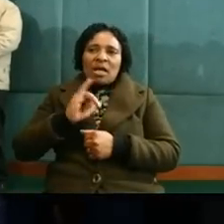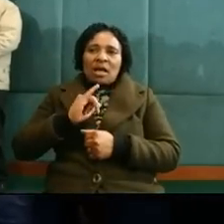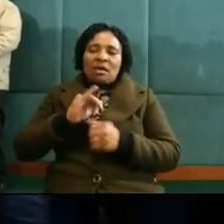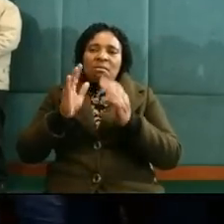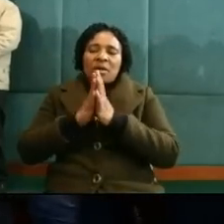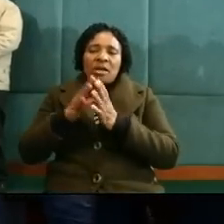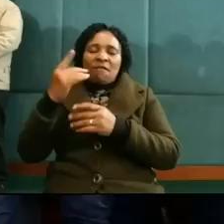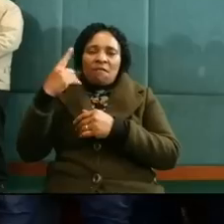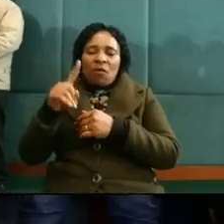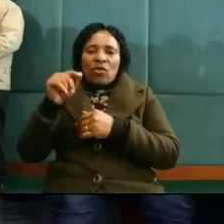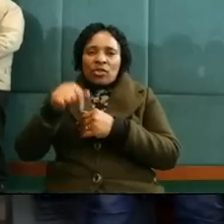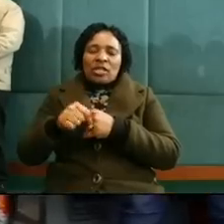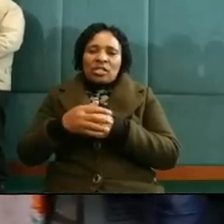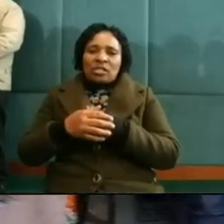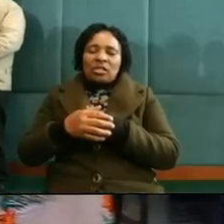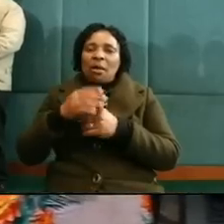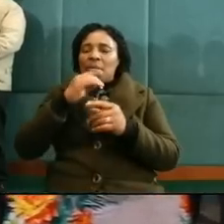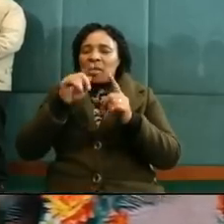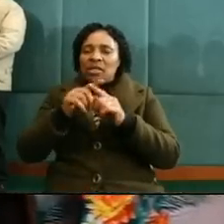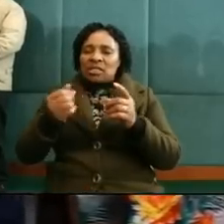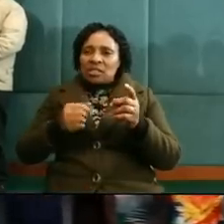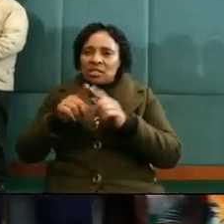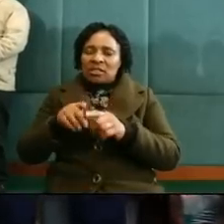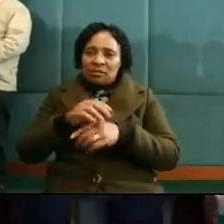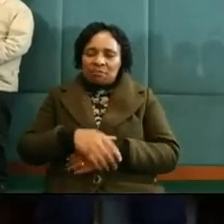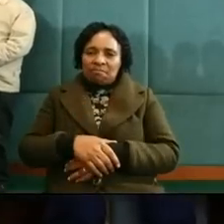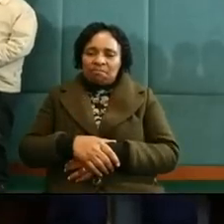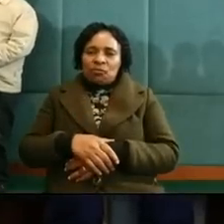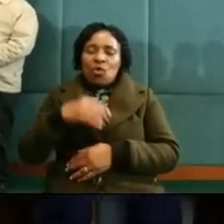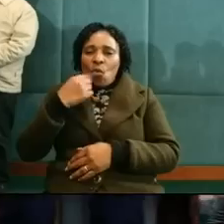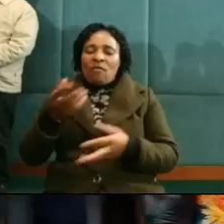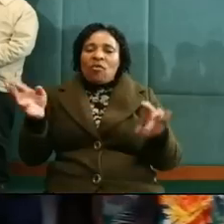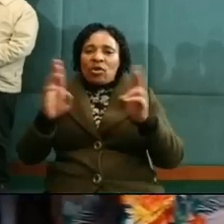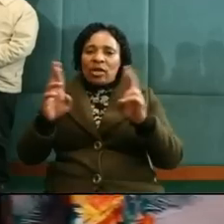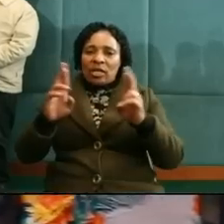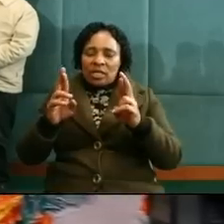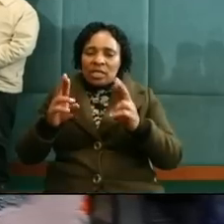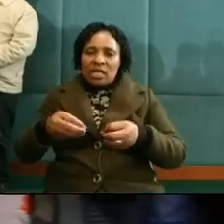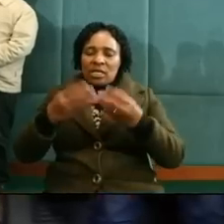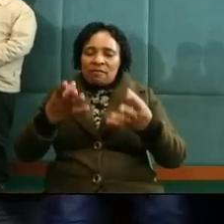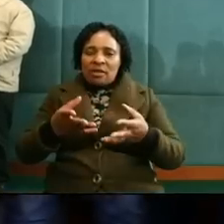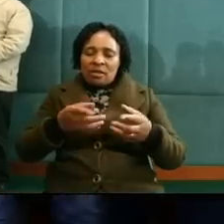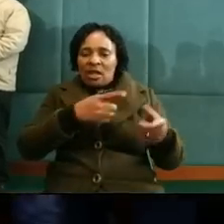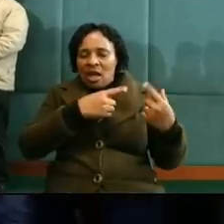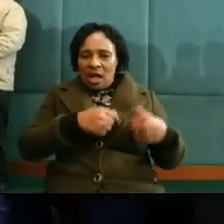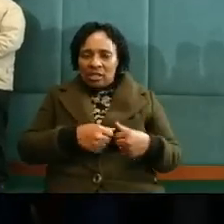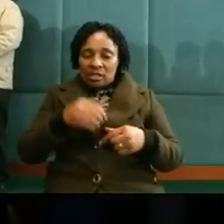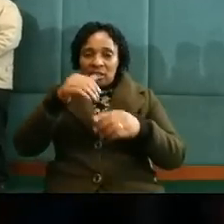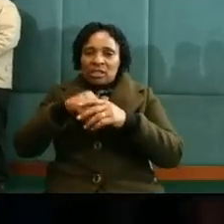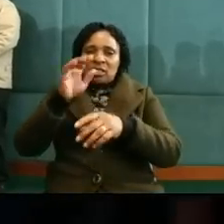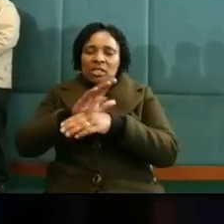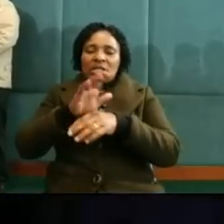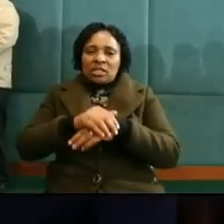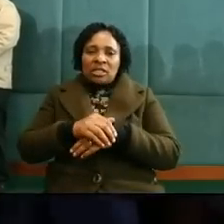for these my brothers and sisters who have already given their heart to the Lord and are in the church.